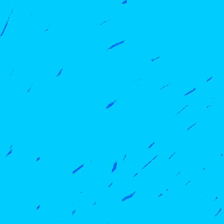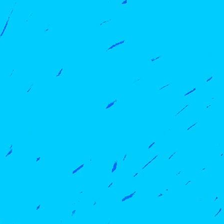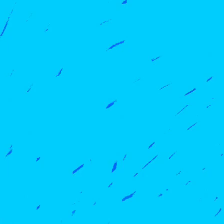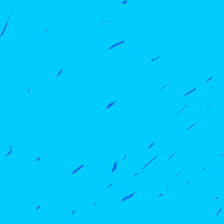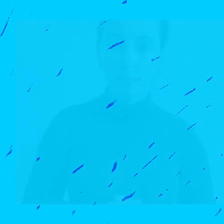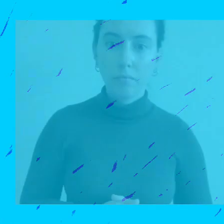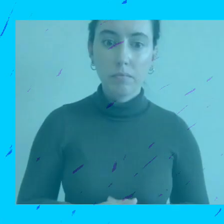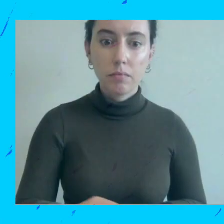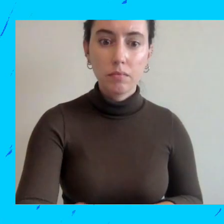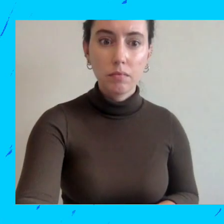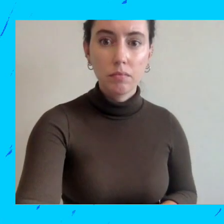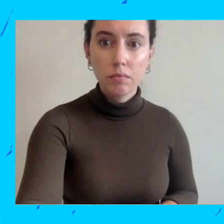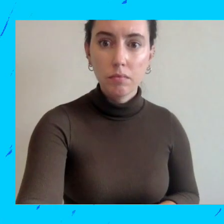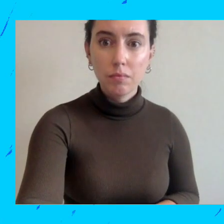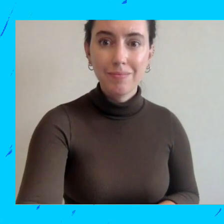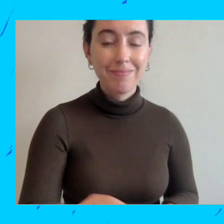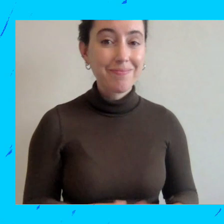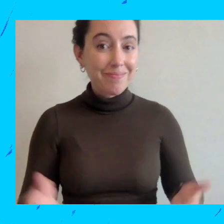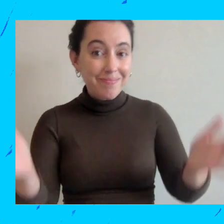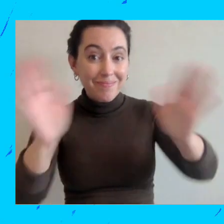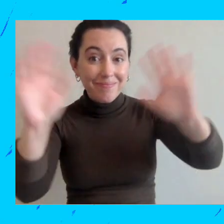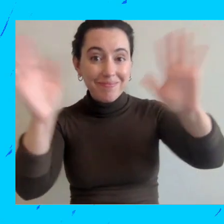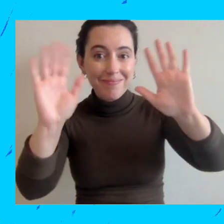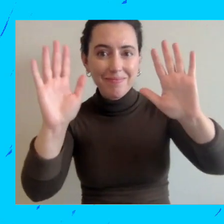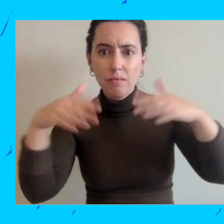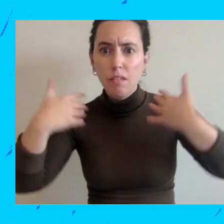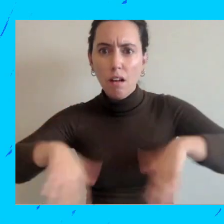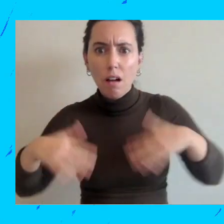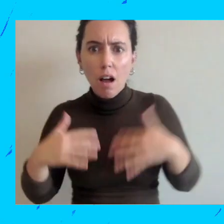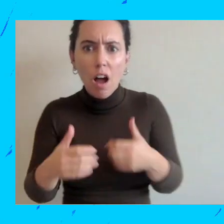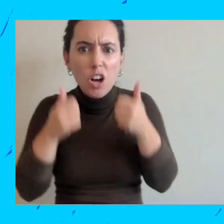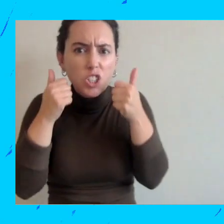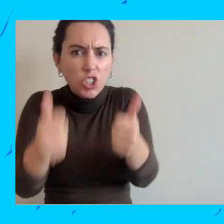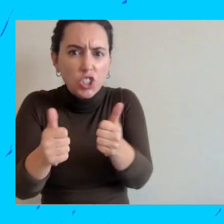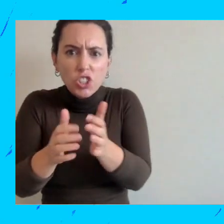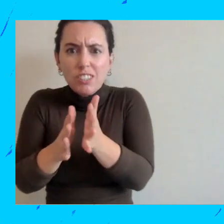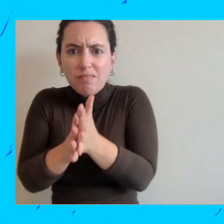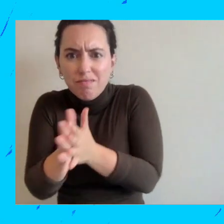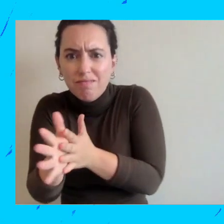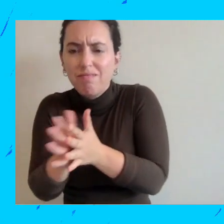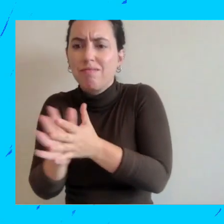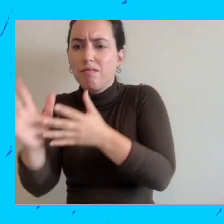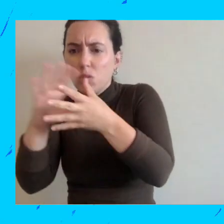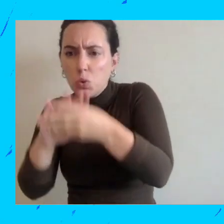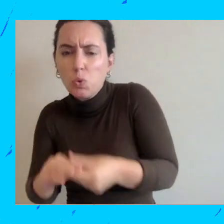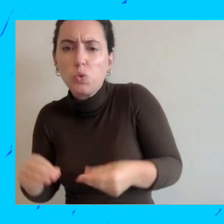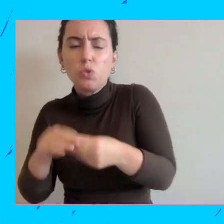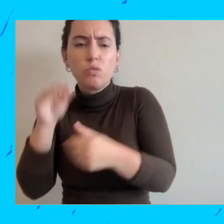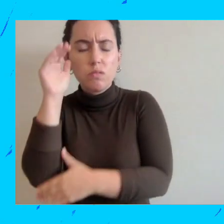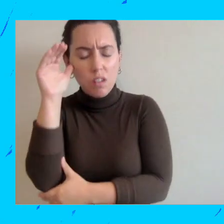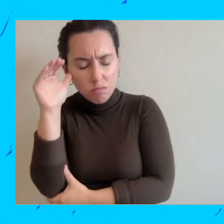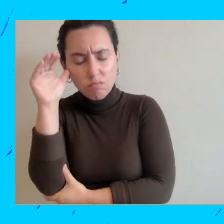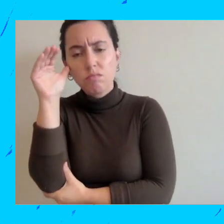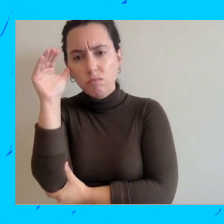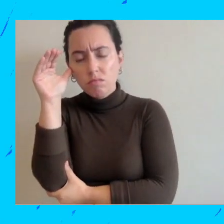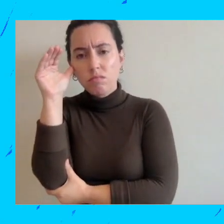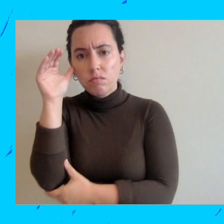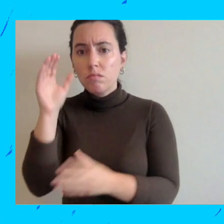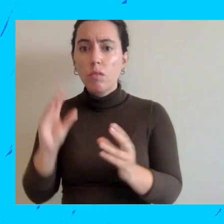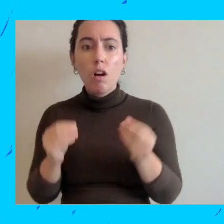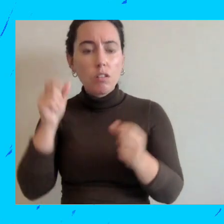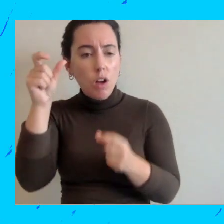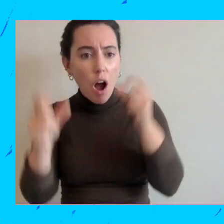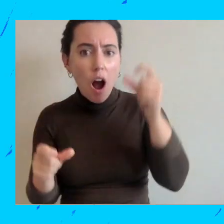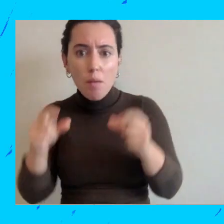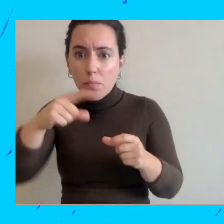Wow, such a privilege to hear those stories of courageous young people who are in such difficult and often dangerous situations. And